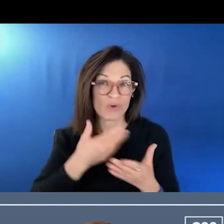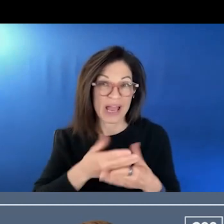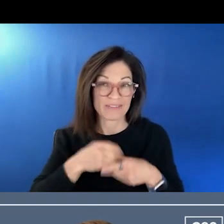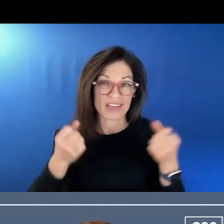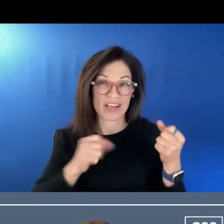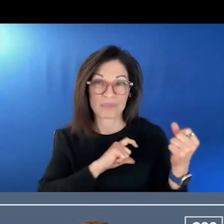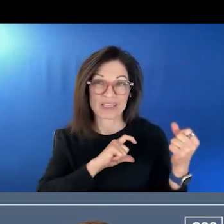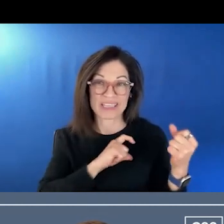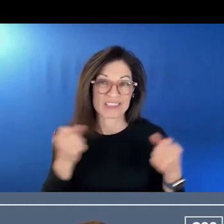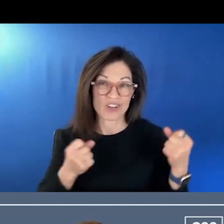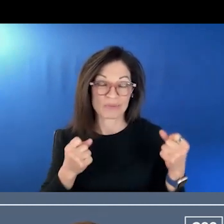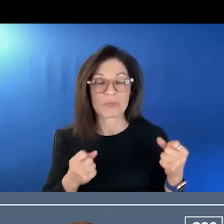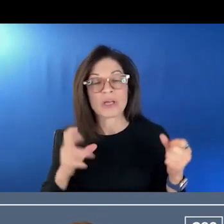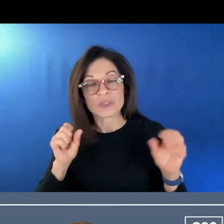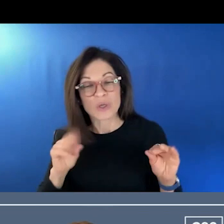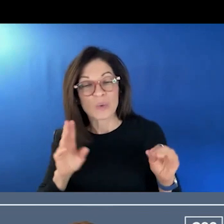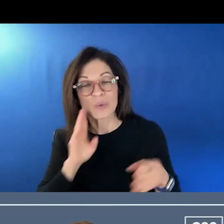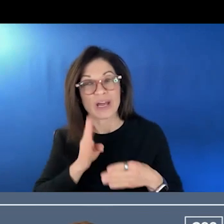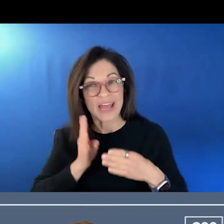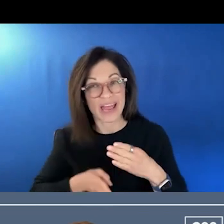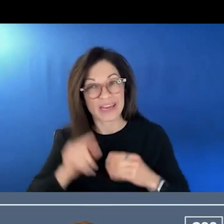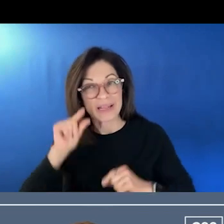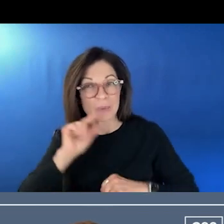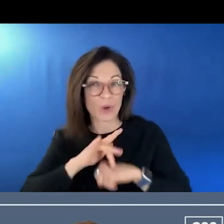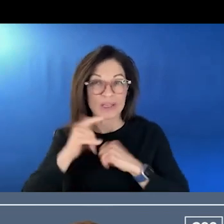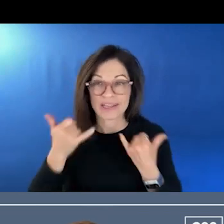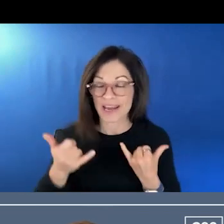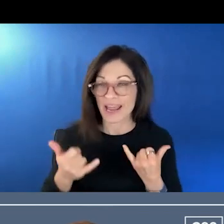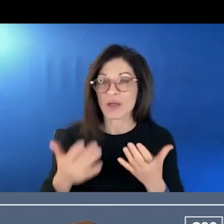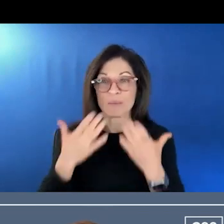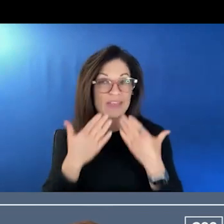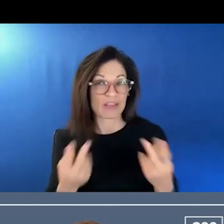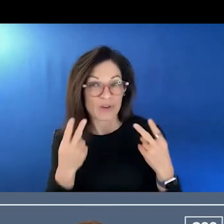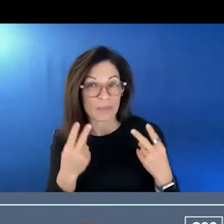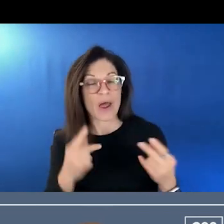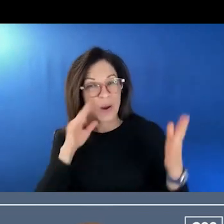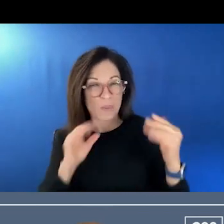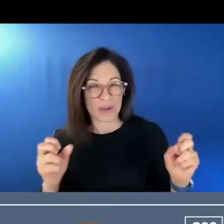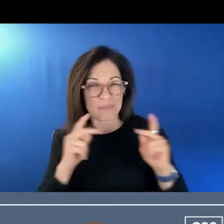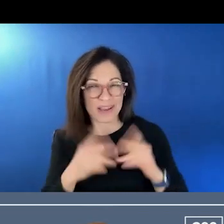a little early, and appreciate you attending and hope that you return next time. Thanks, everyone.